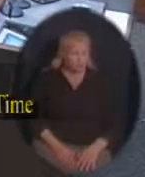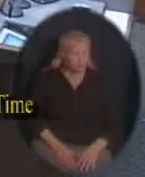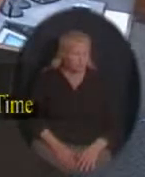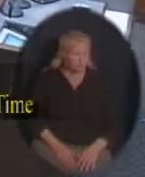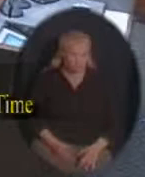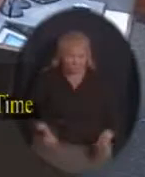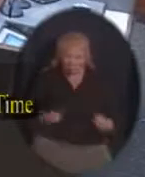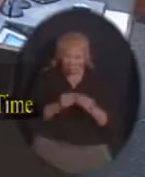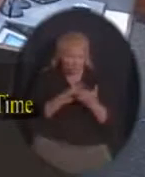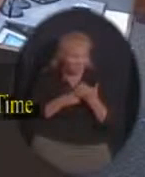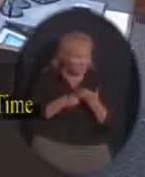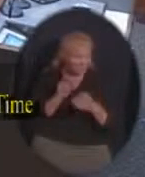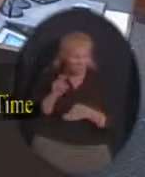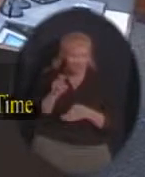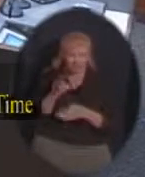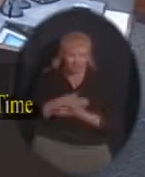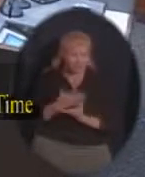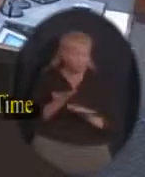further discussion?